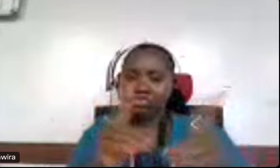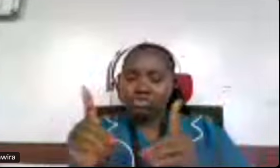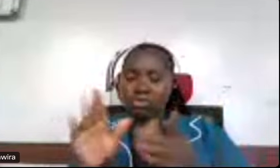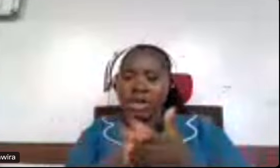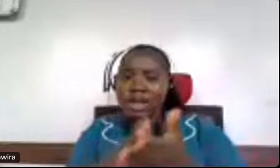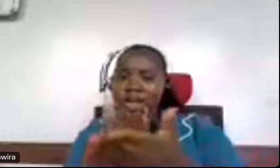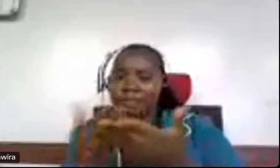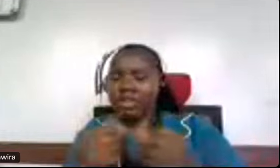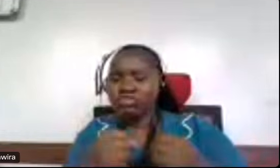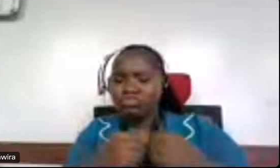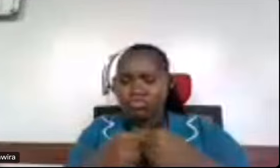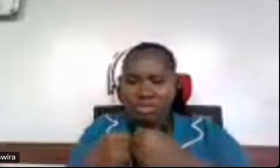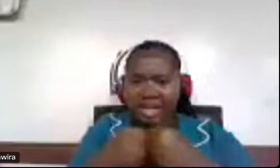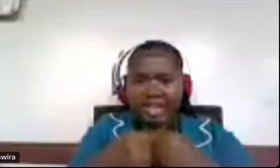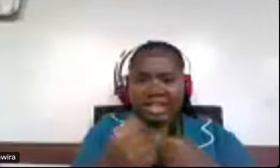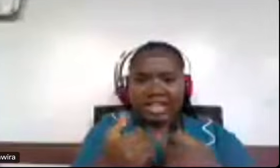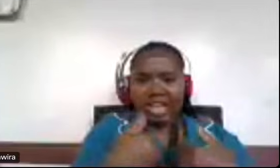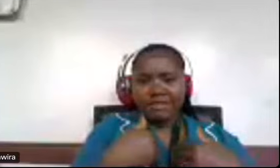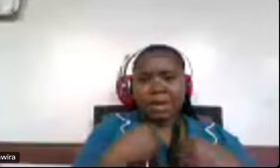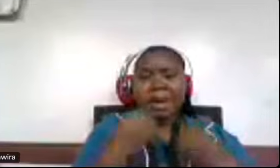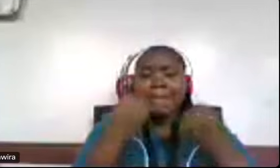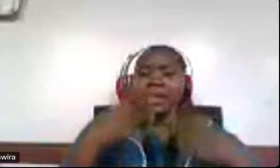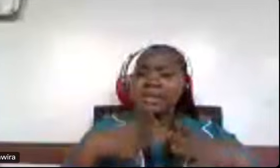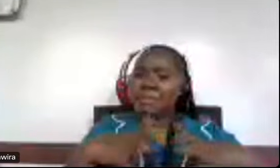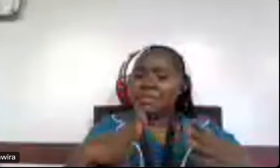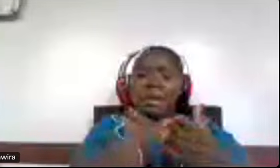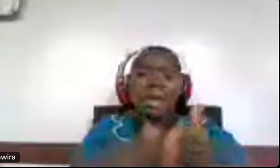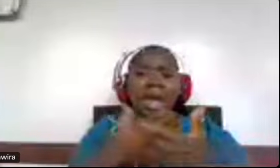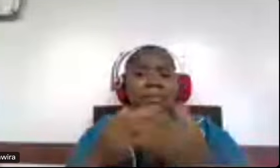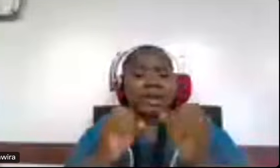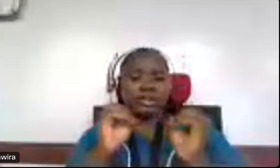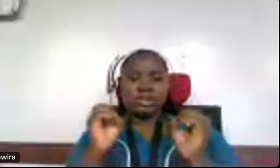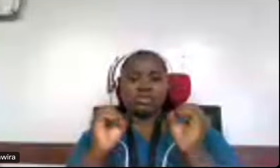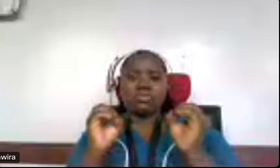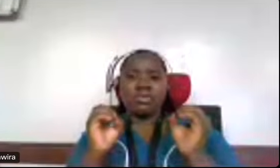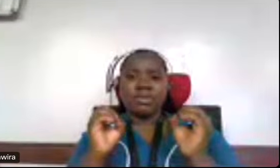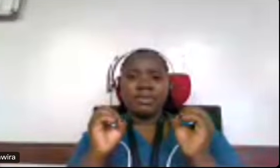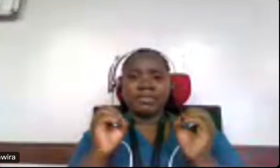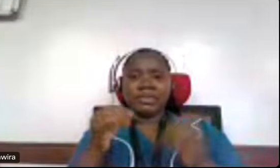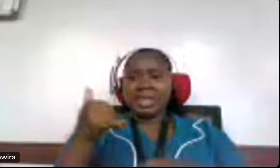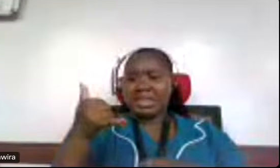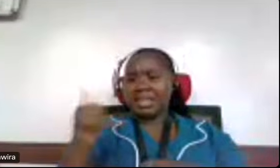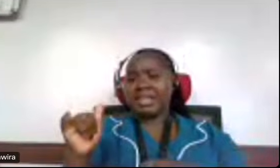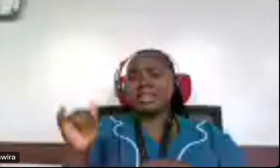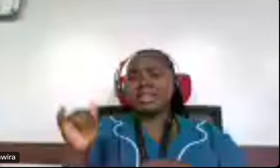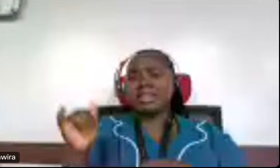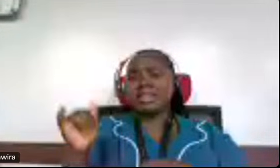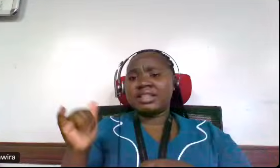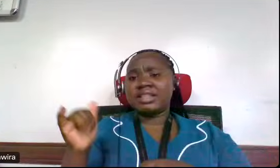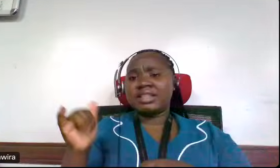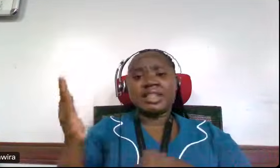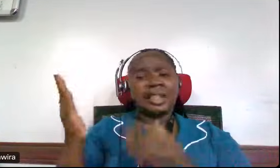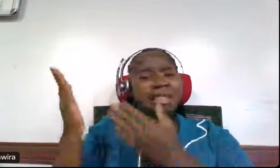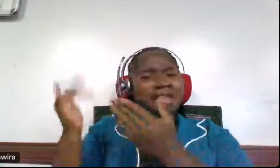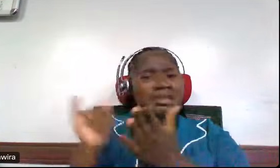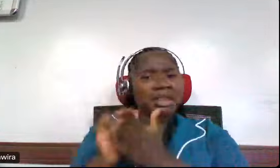always been most people, they don't make the application, yet they expect the refund to be